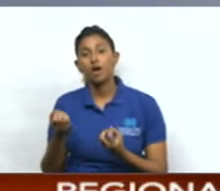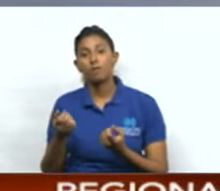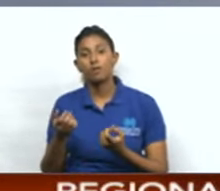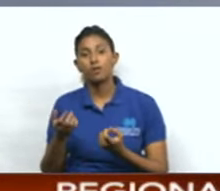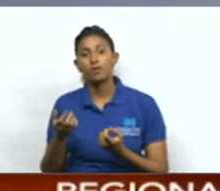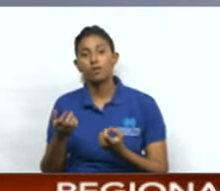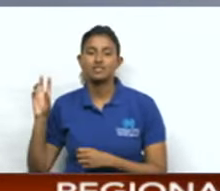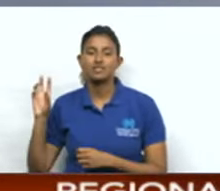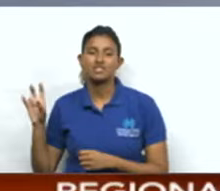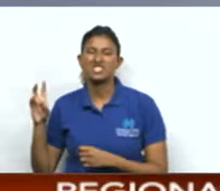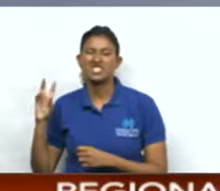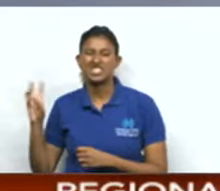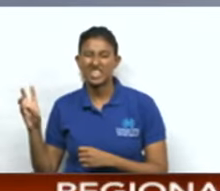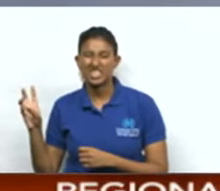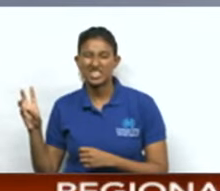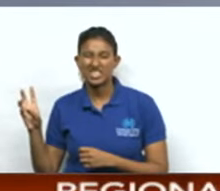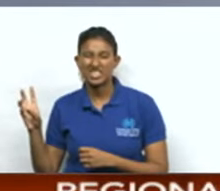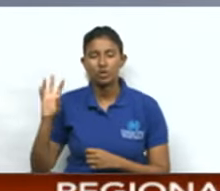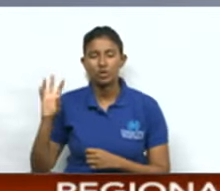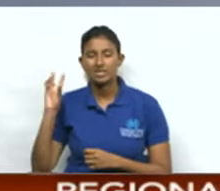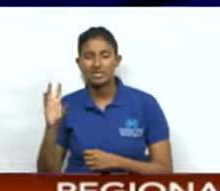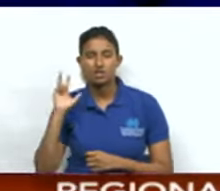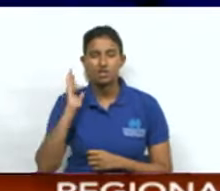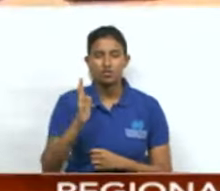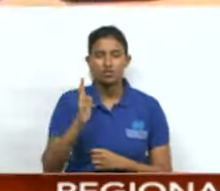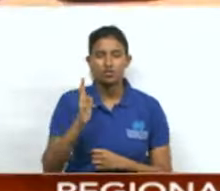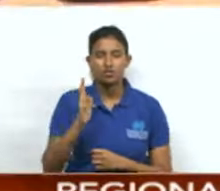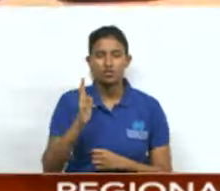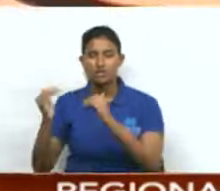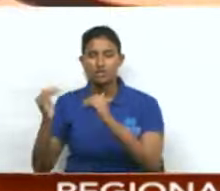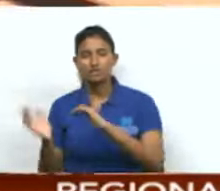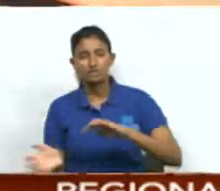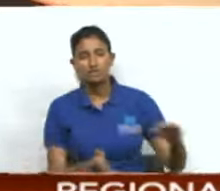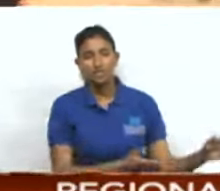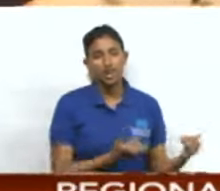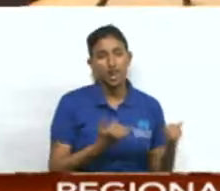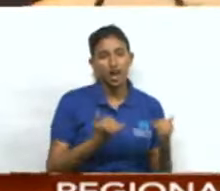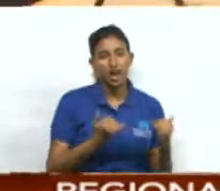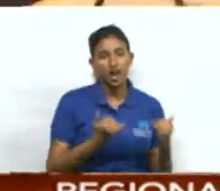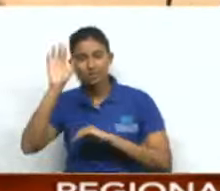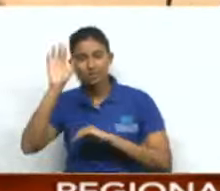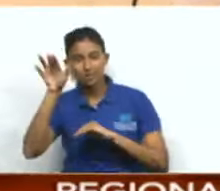win. And now to basketball. The San Antonio Spurs snatched a